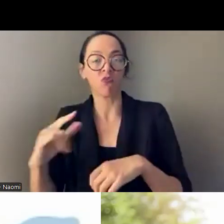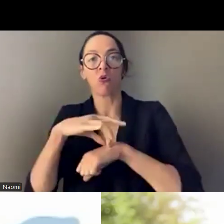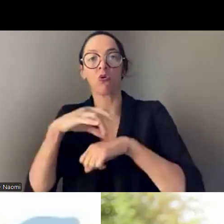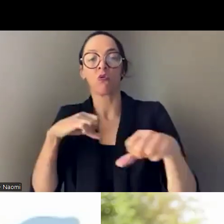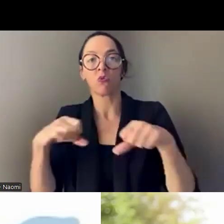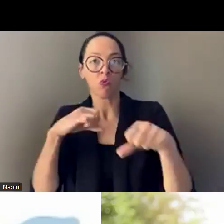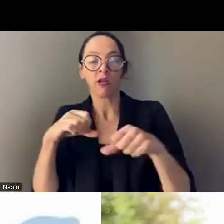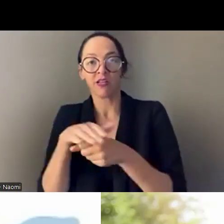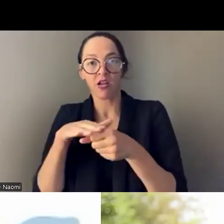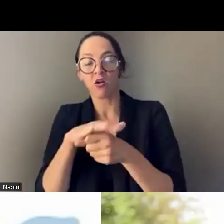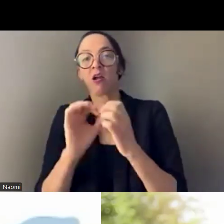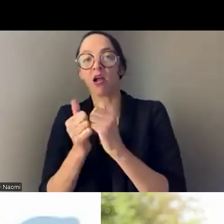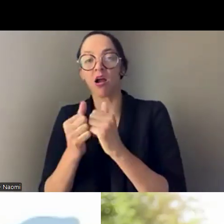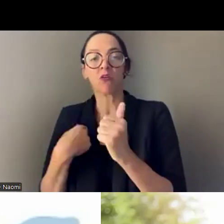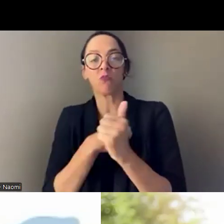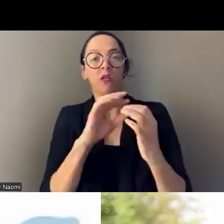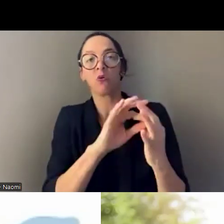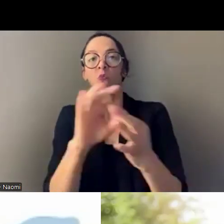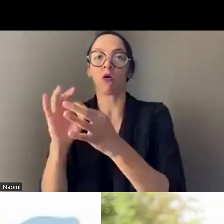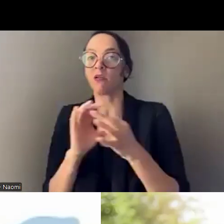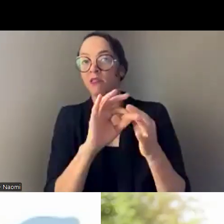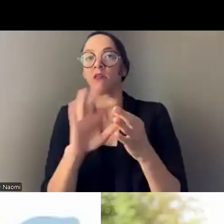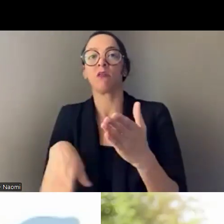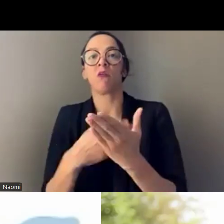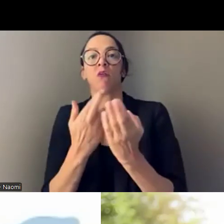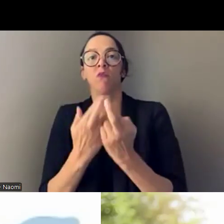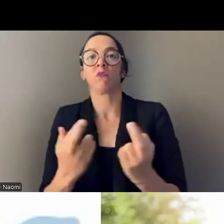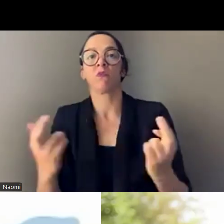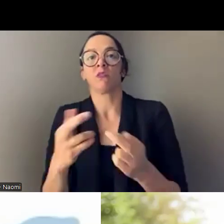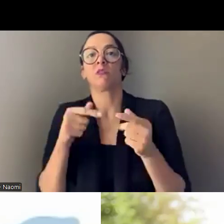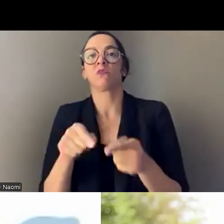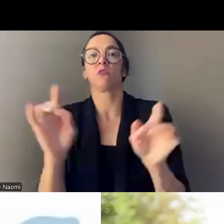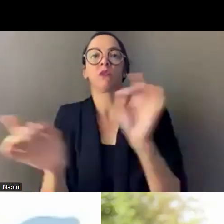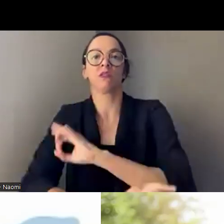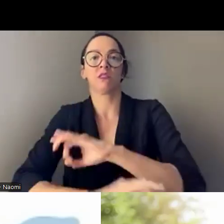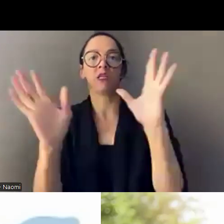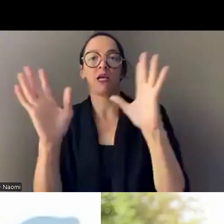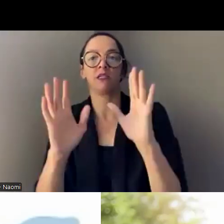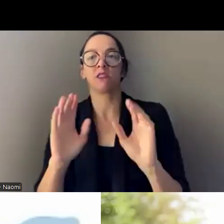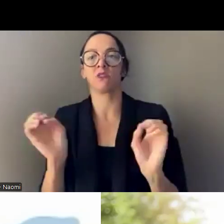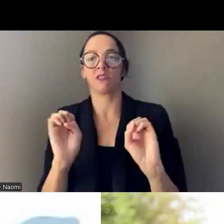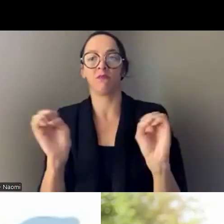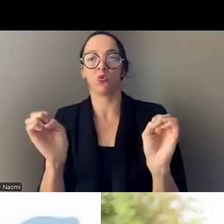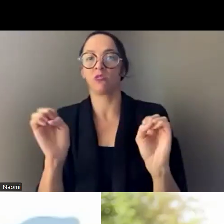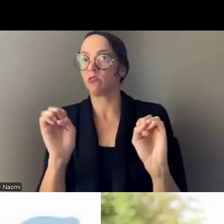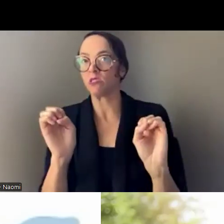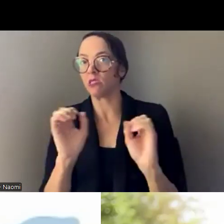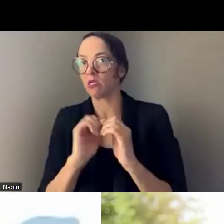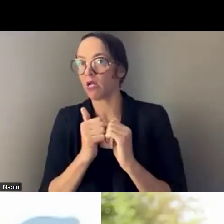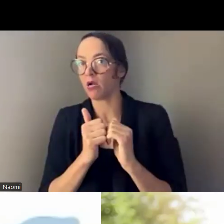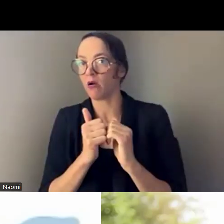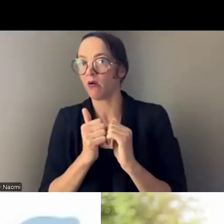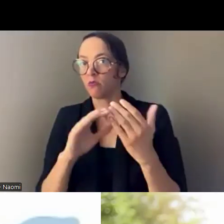coordinate all these, resources during disasters or emergency, how the community can